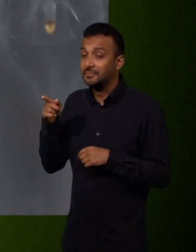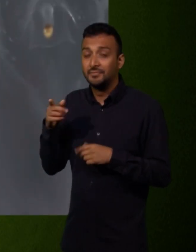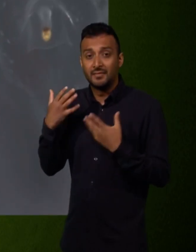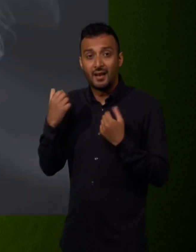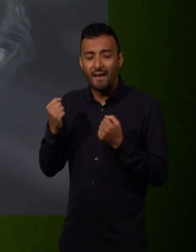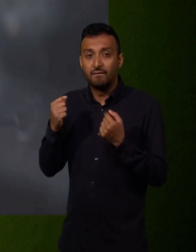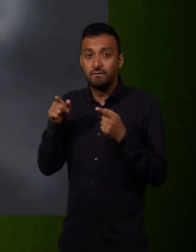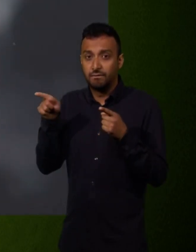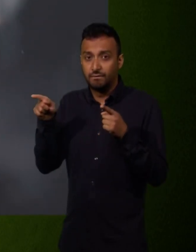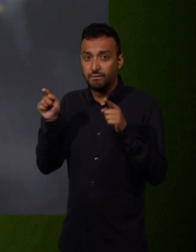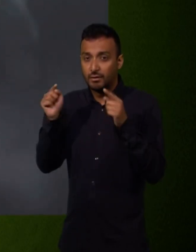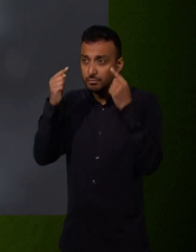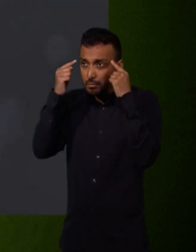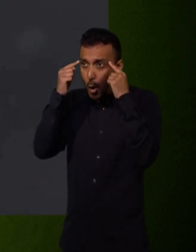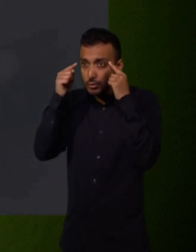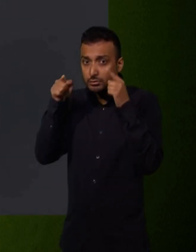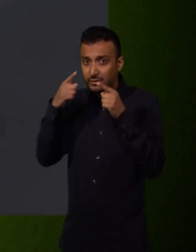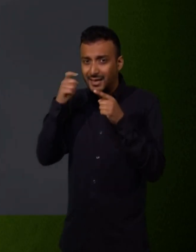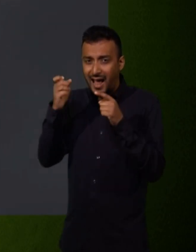dark.